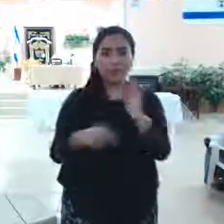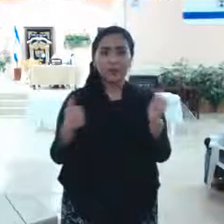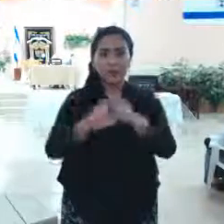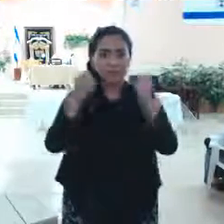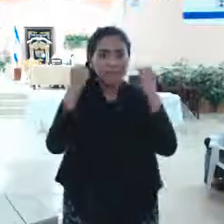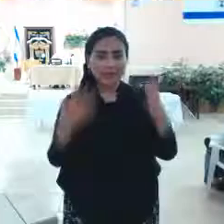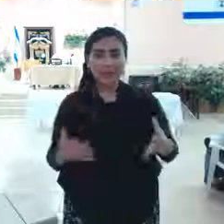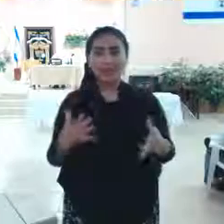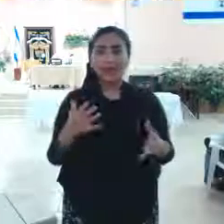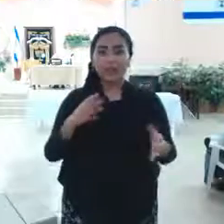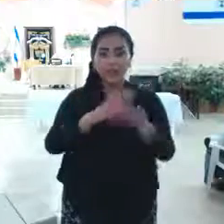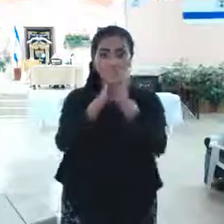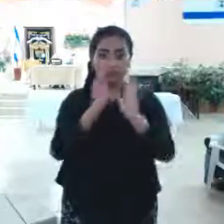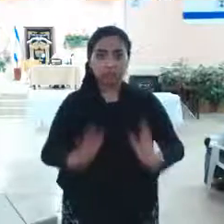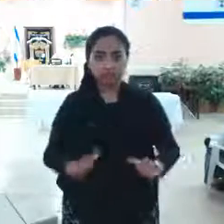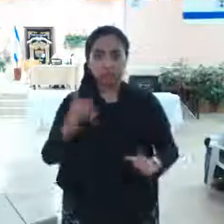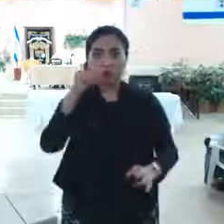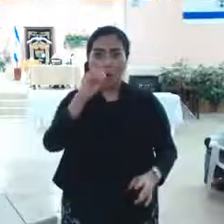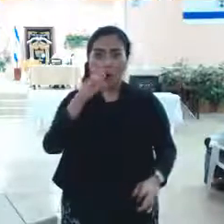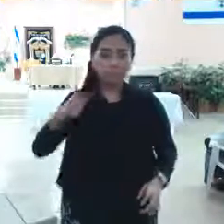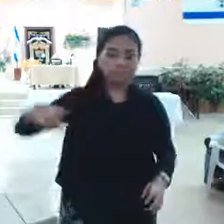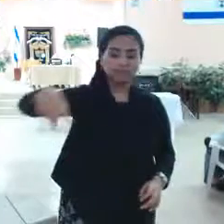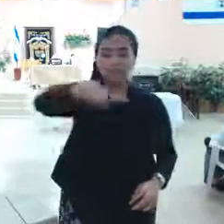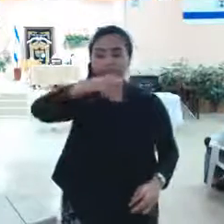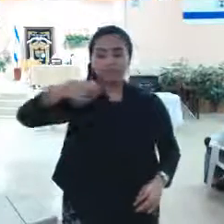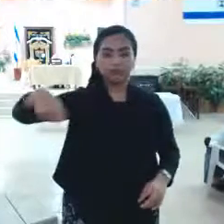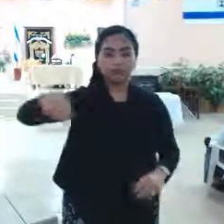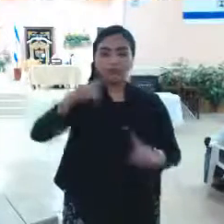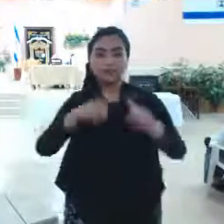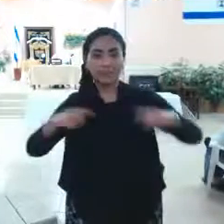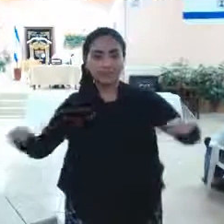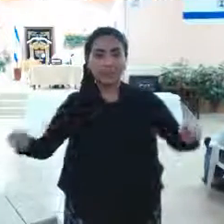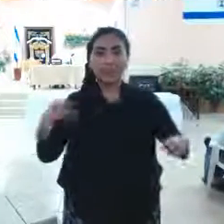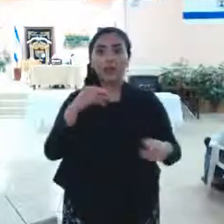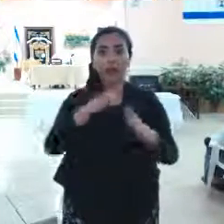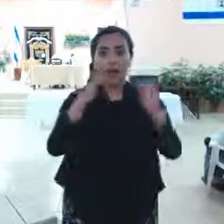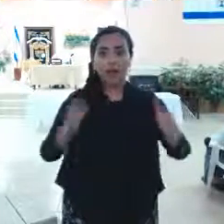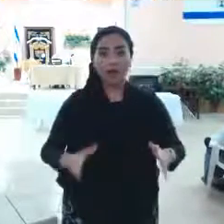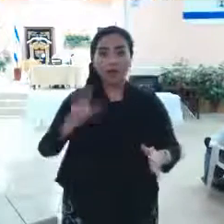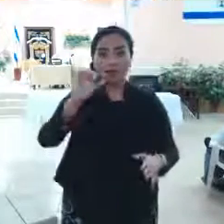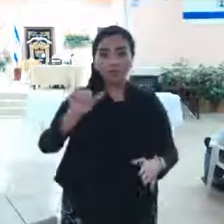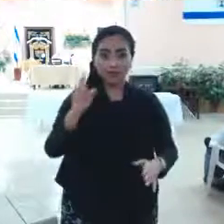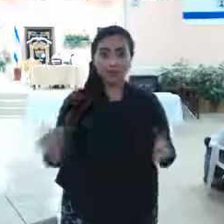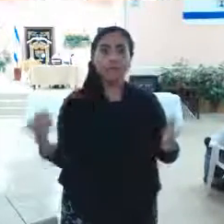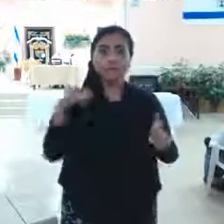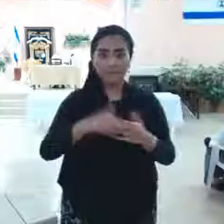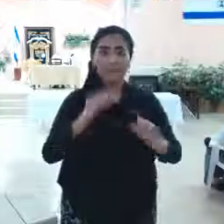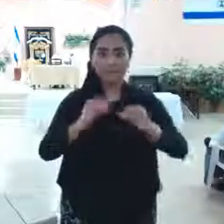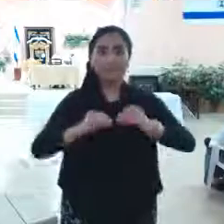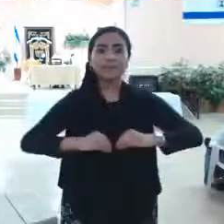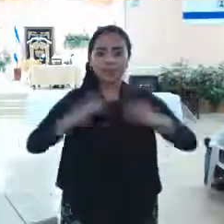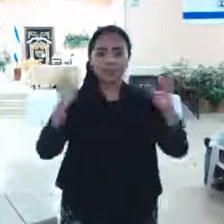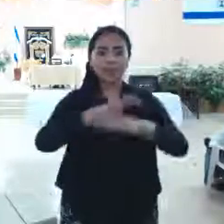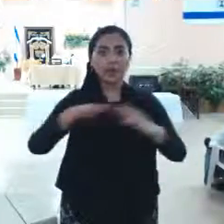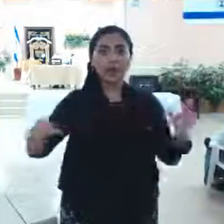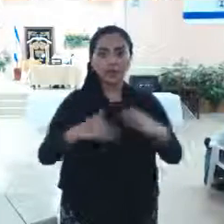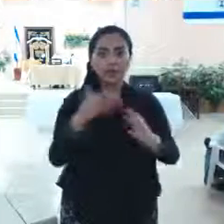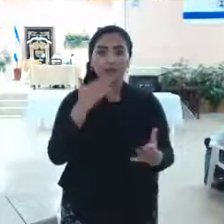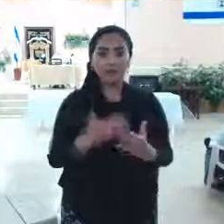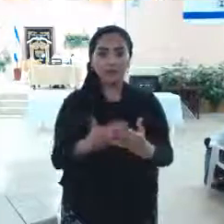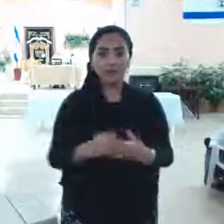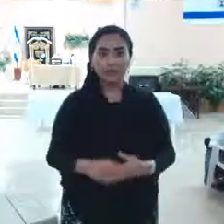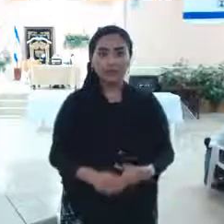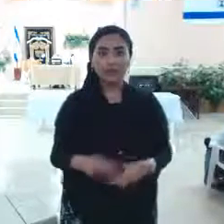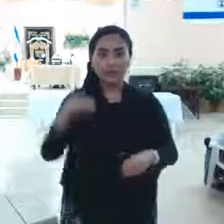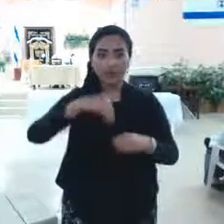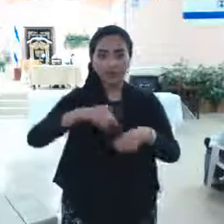las ofrendas de paz y libaciones para cada holocausto, y quedó restablecido el servicio de la casa de Yahweh. Entonces ya quedó So restablecido it was el reestablished,